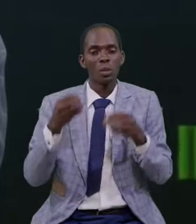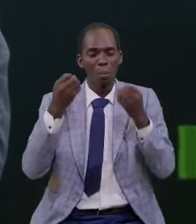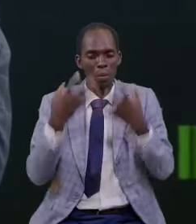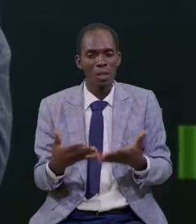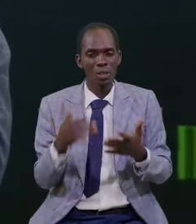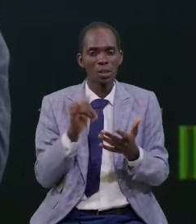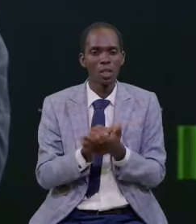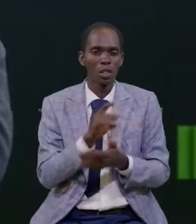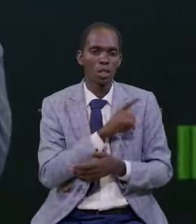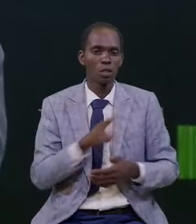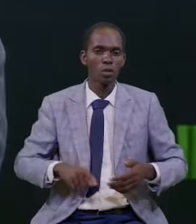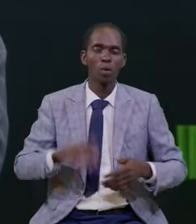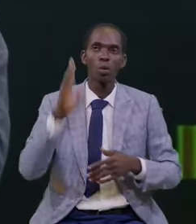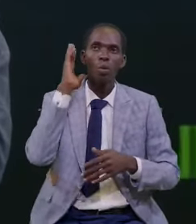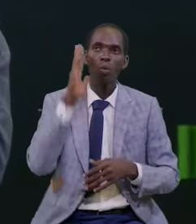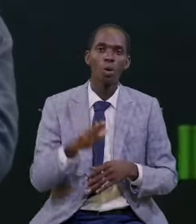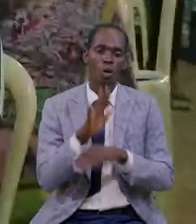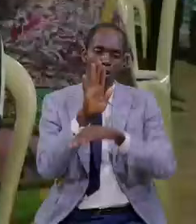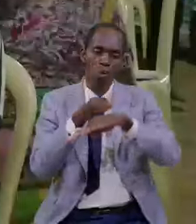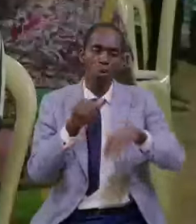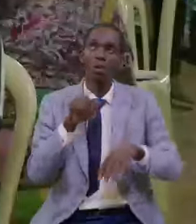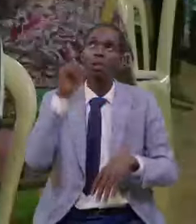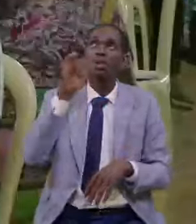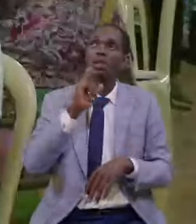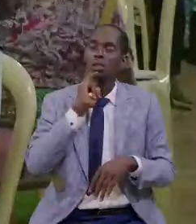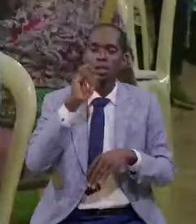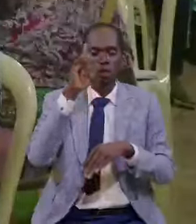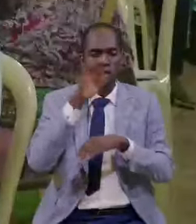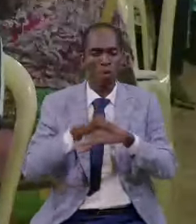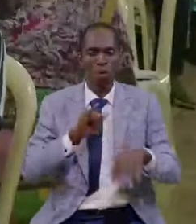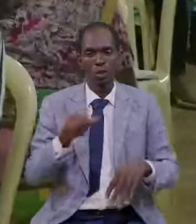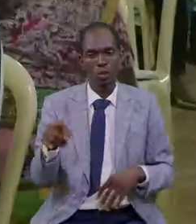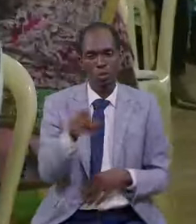shall call. He's calling you. He's calling you.